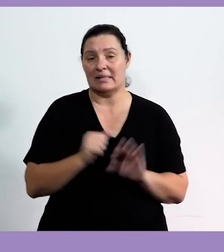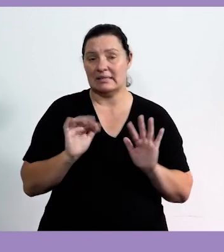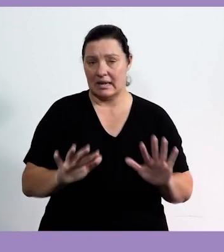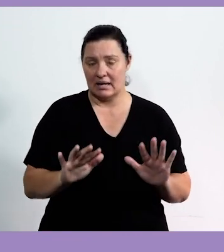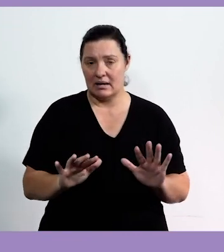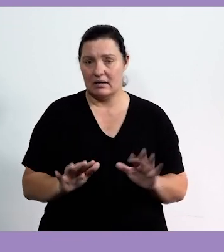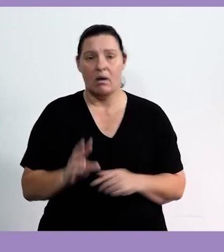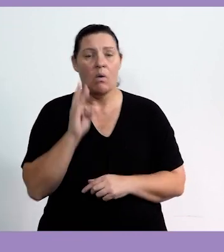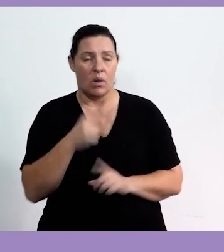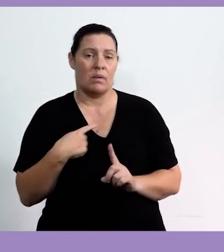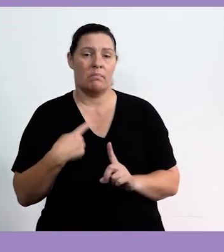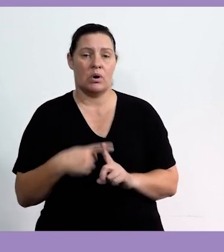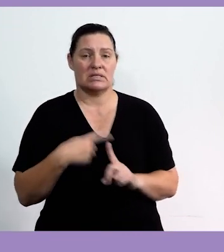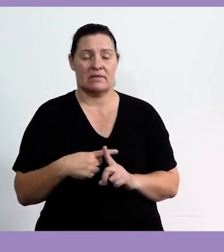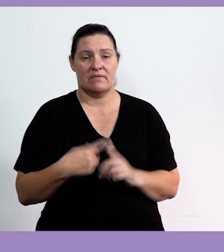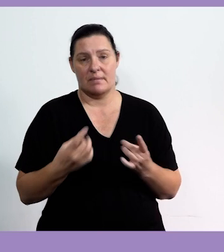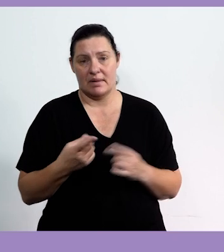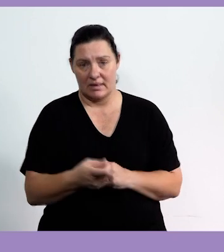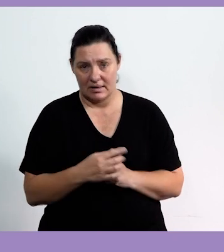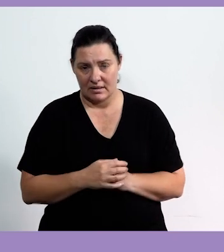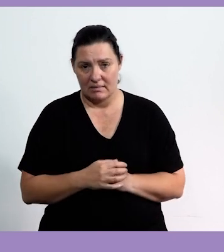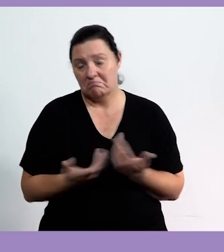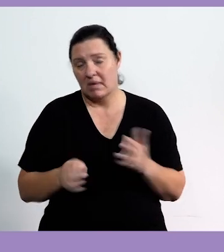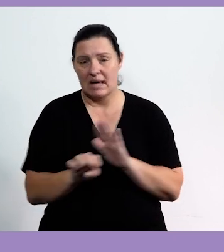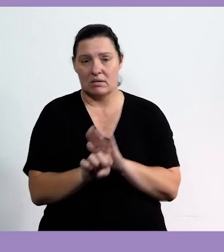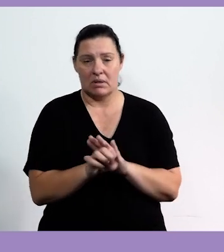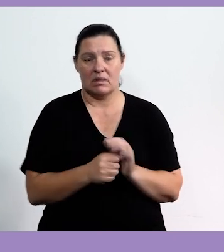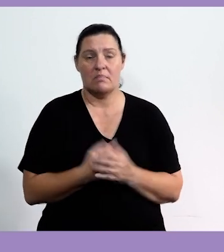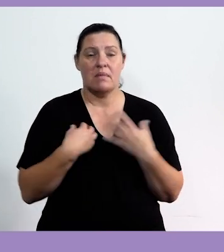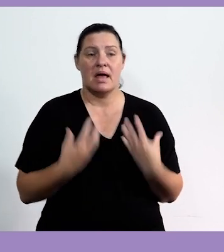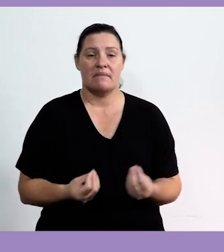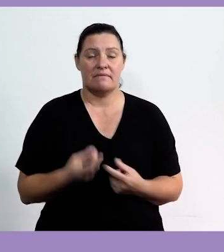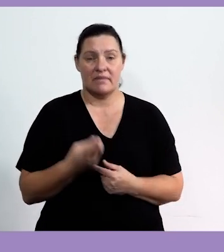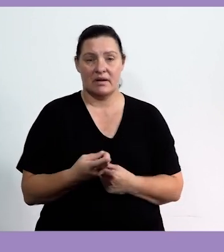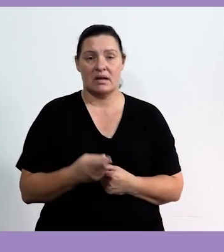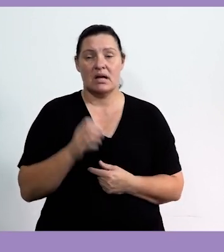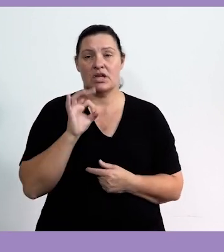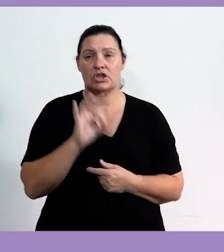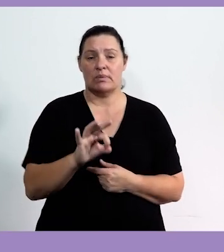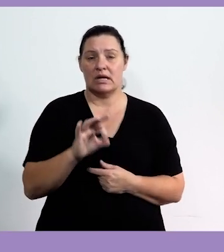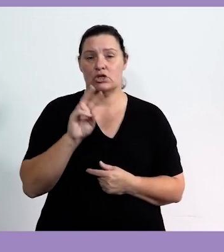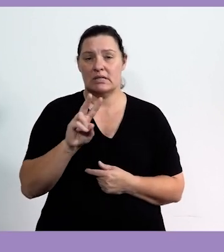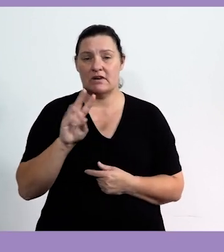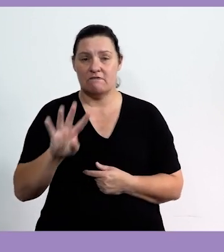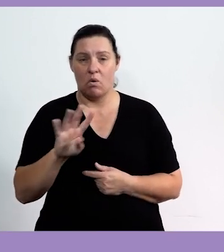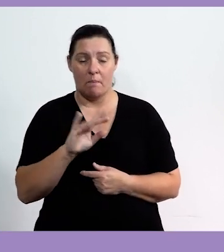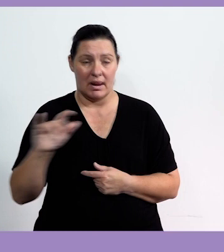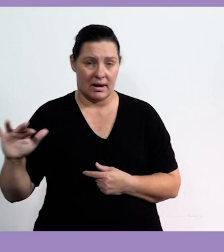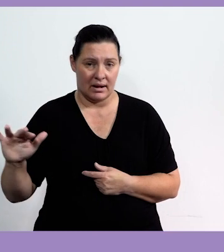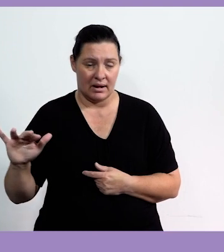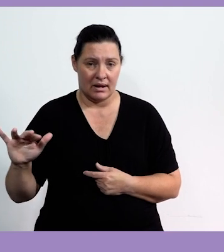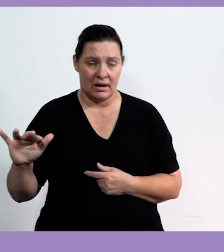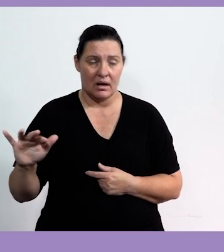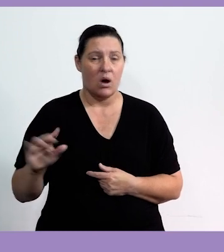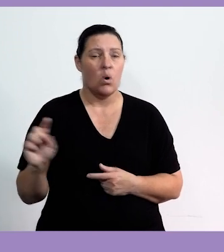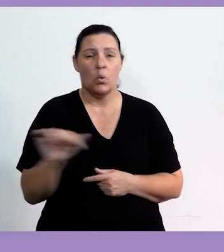base 10 is going to be a positive number. For example, I have there 324